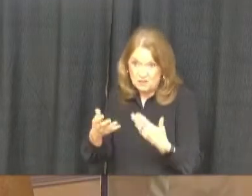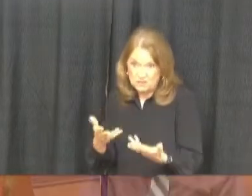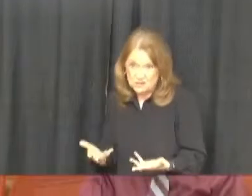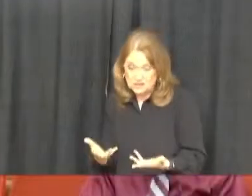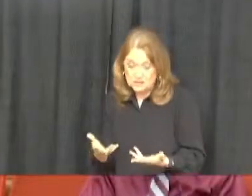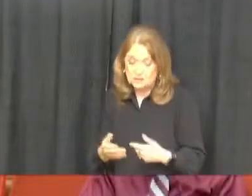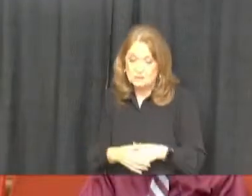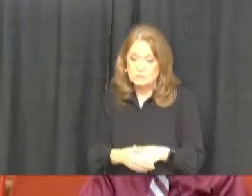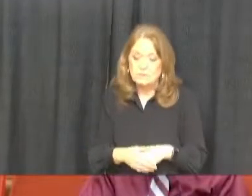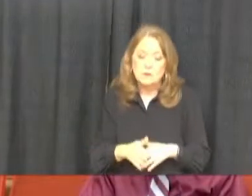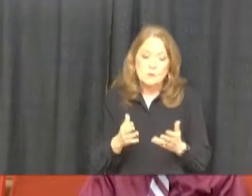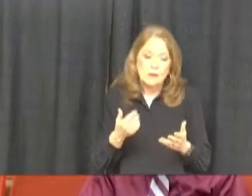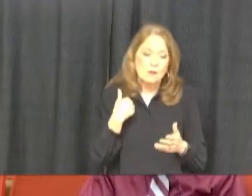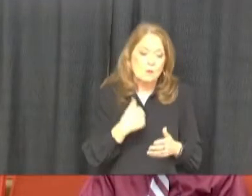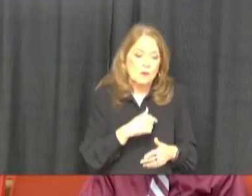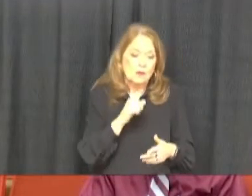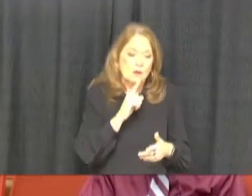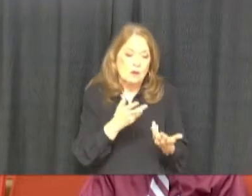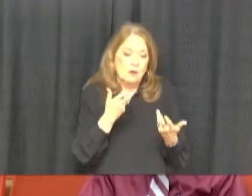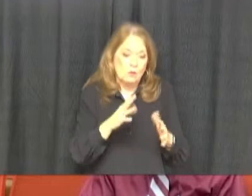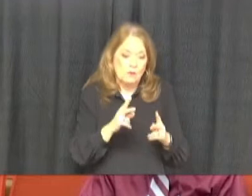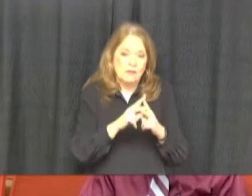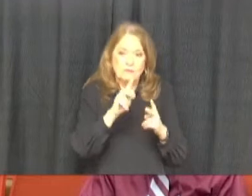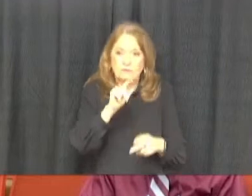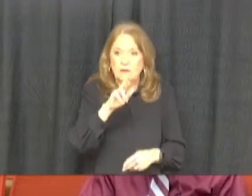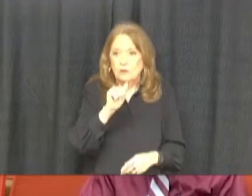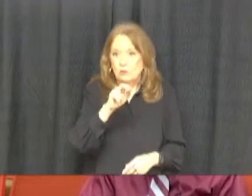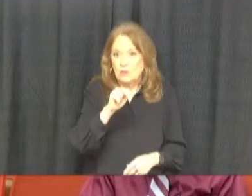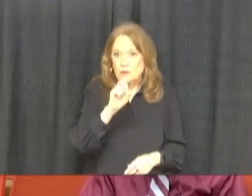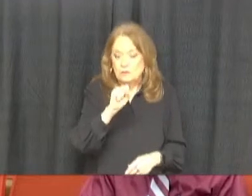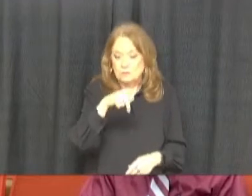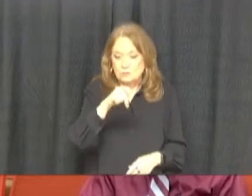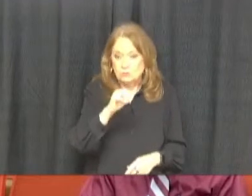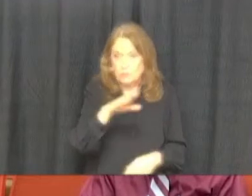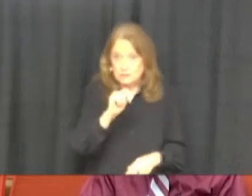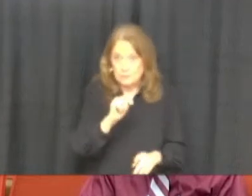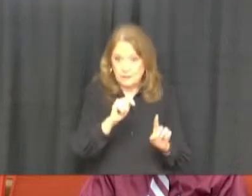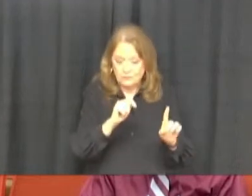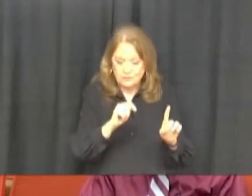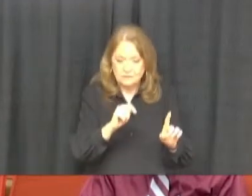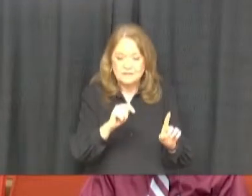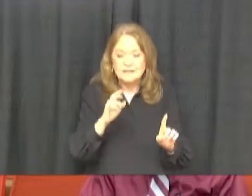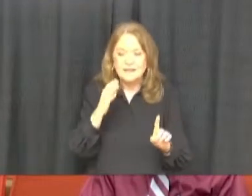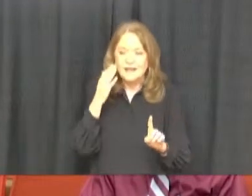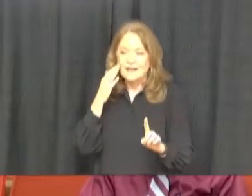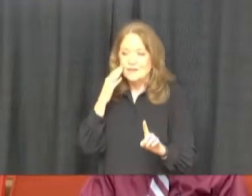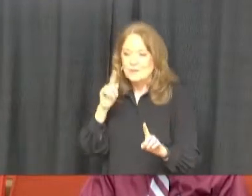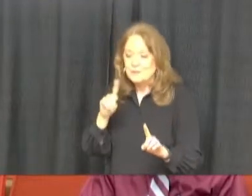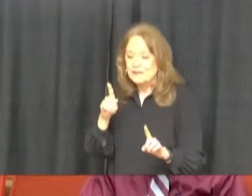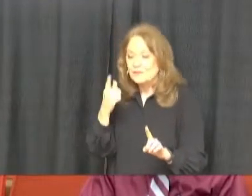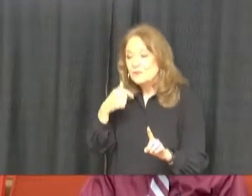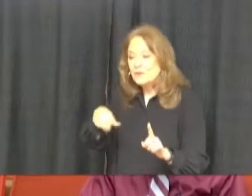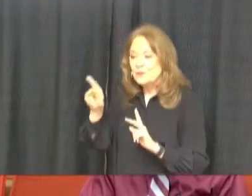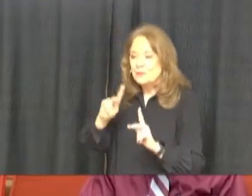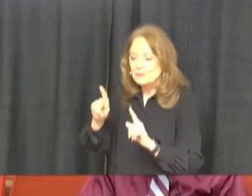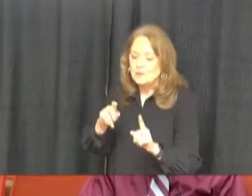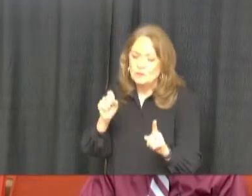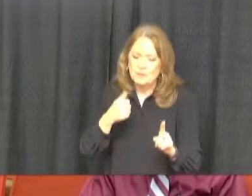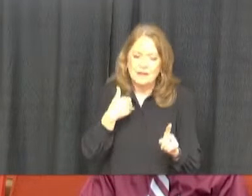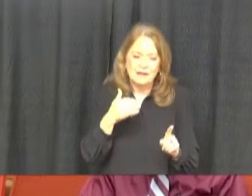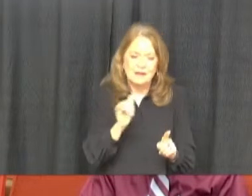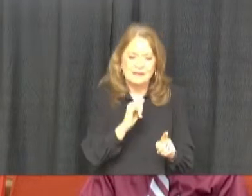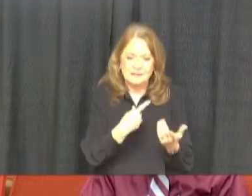are already a very transparent Yeah. department. But this is new. Yeah. Well, we had kind of the